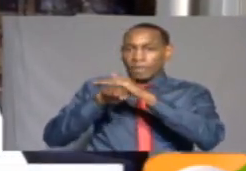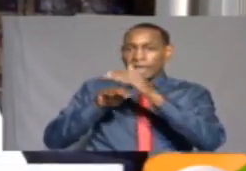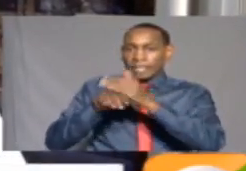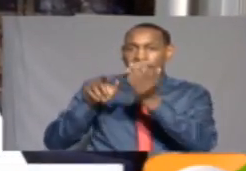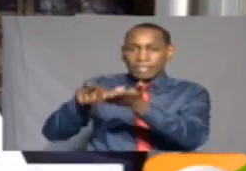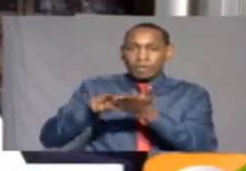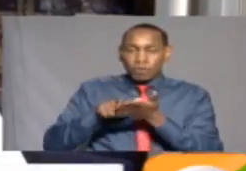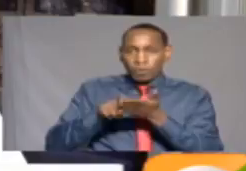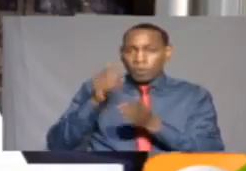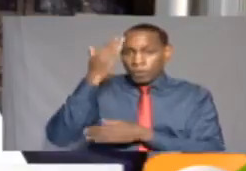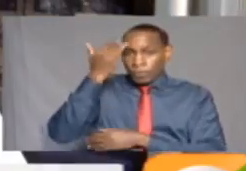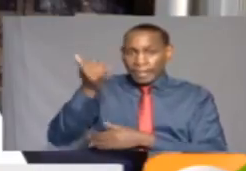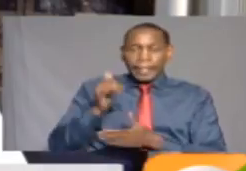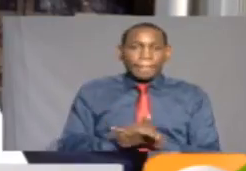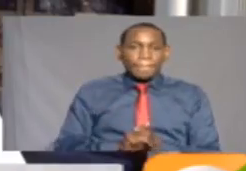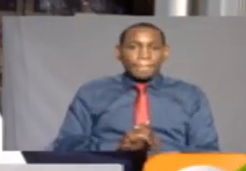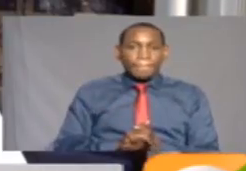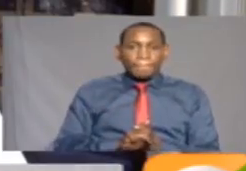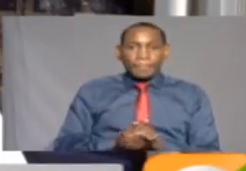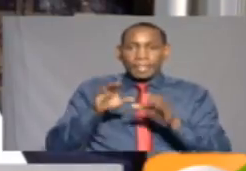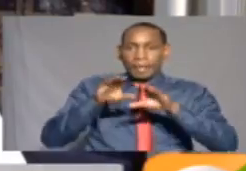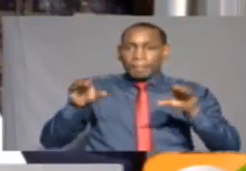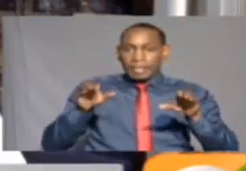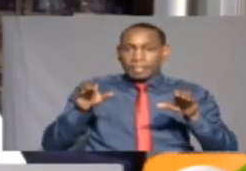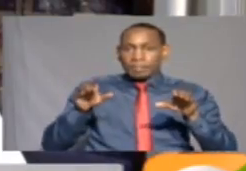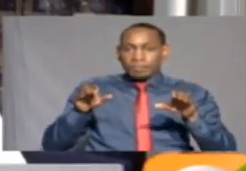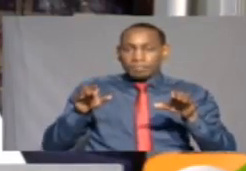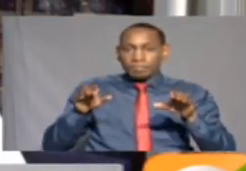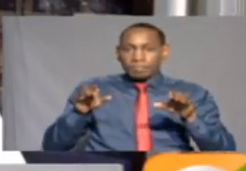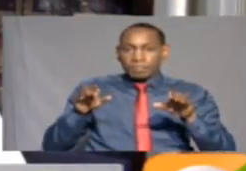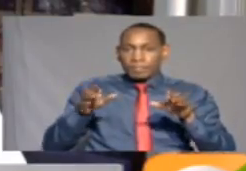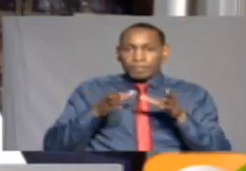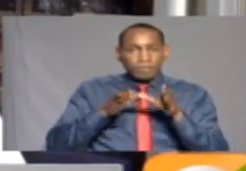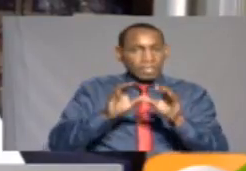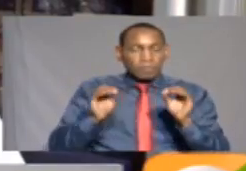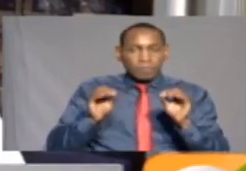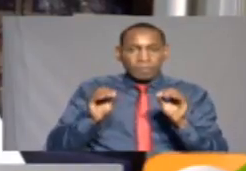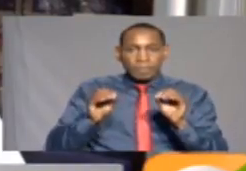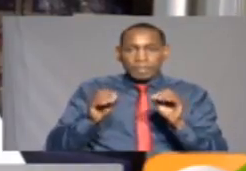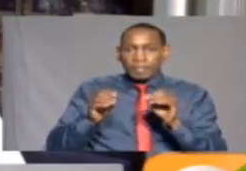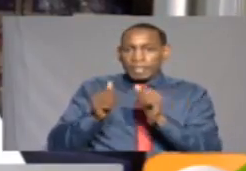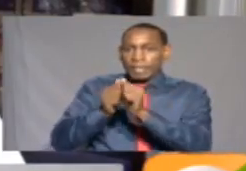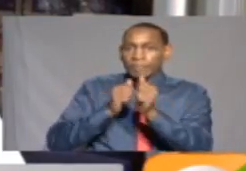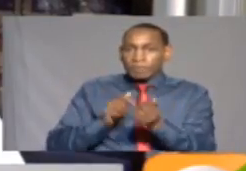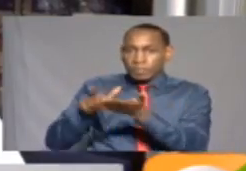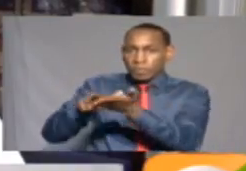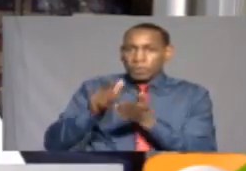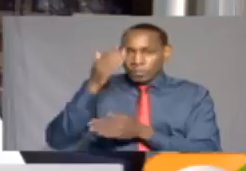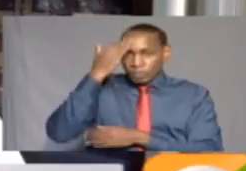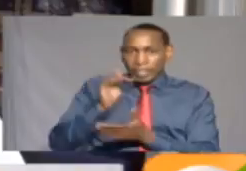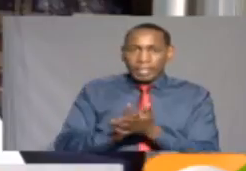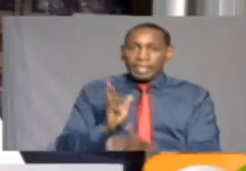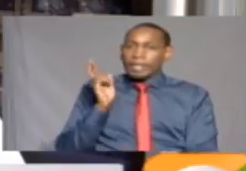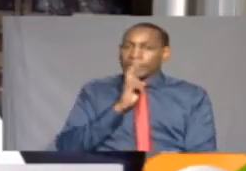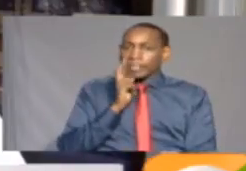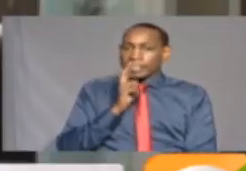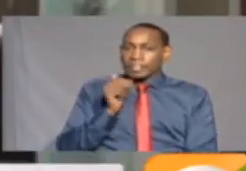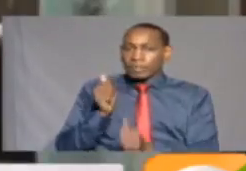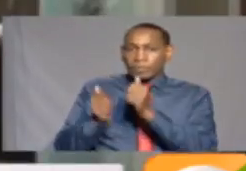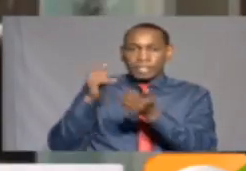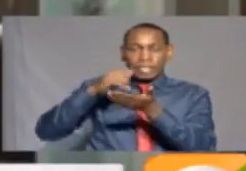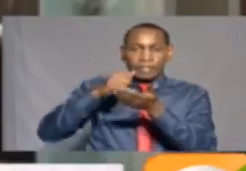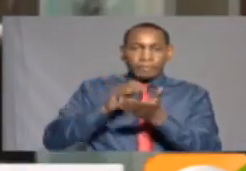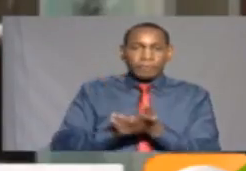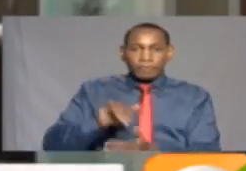but not because of market forces. They have been declined credit basically because of the risk parameters. So